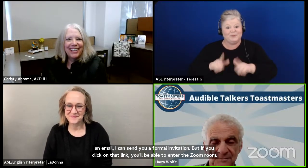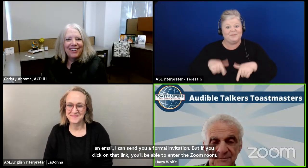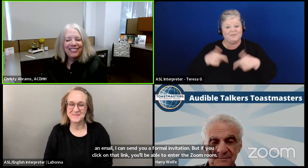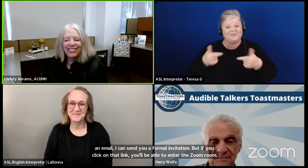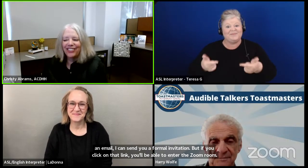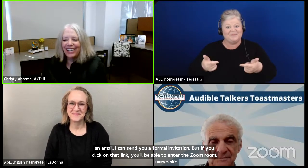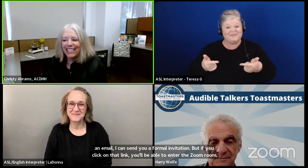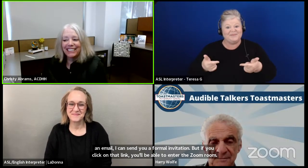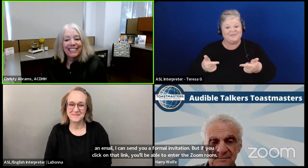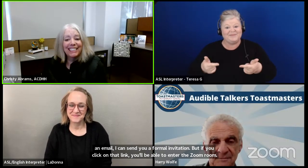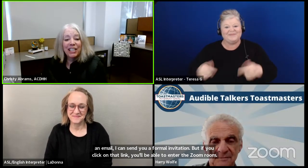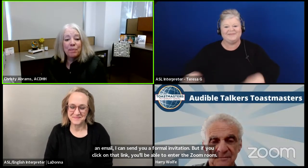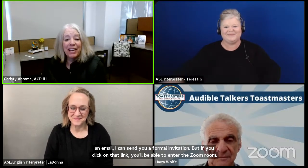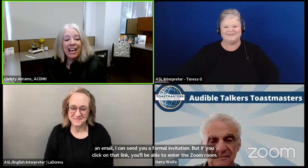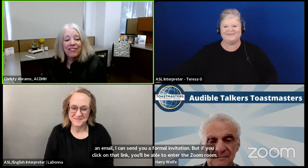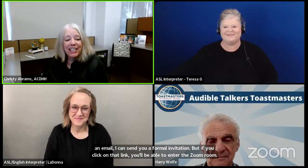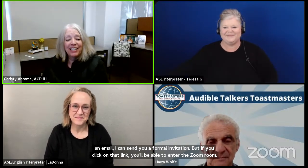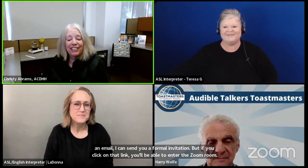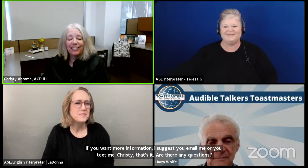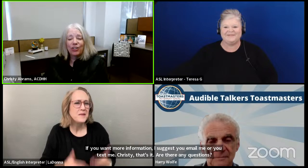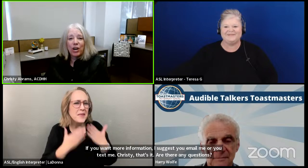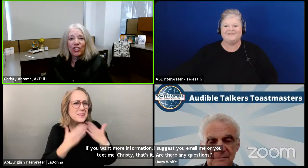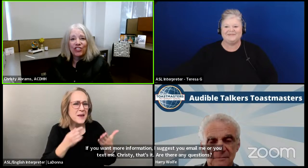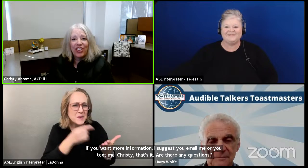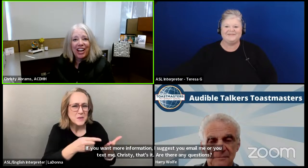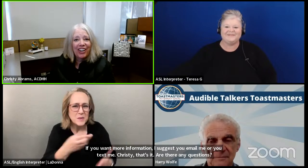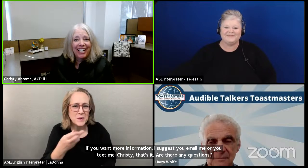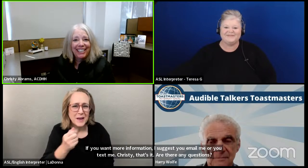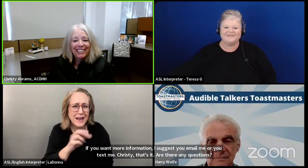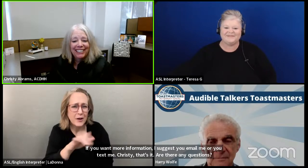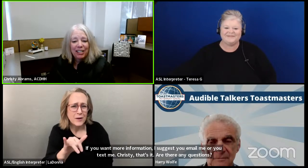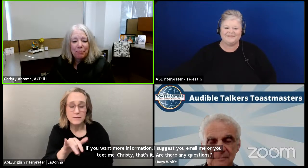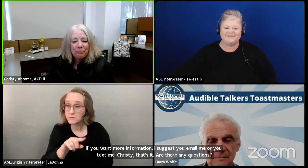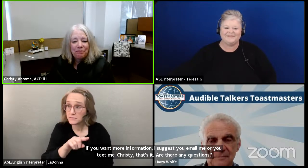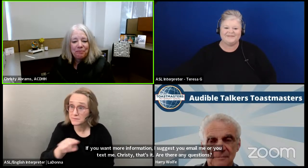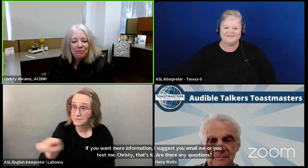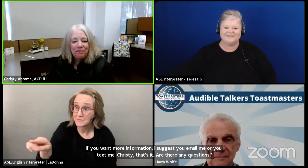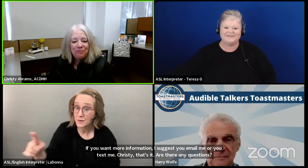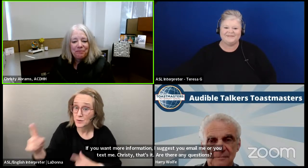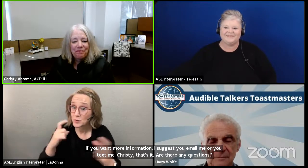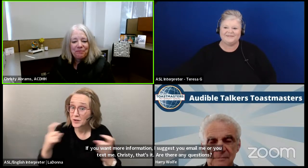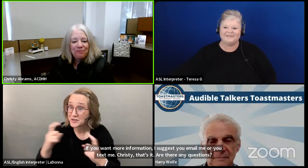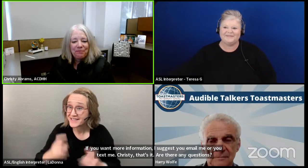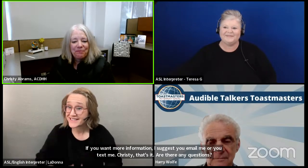Thank you, Harry. That was great. Does anybody have any questions for Harry?